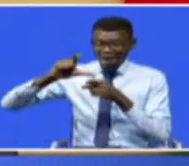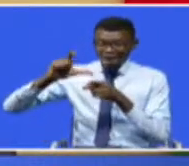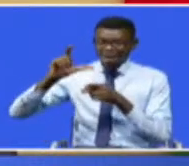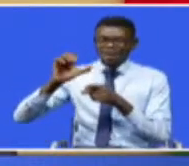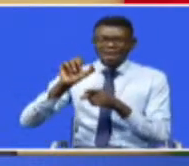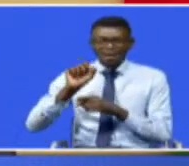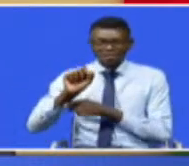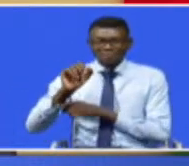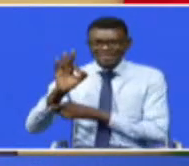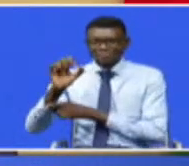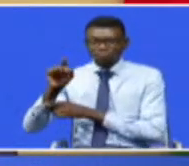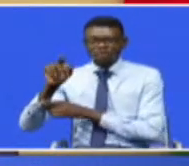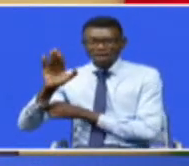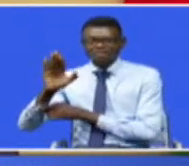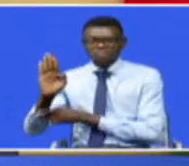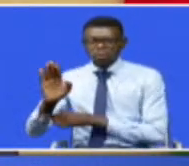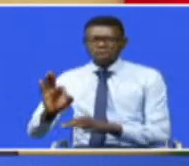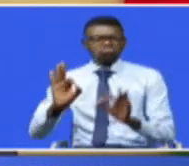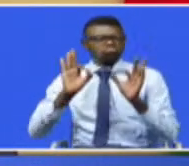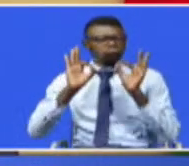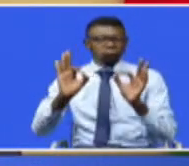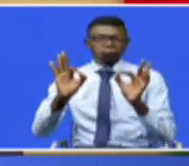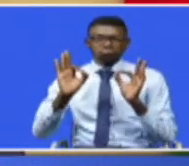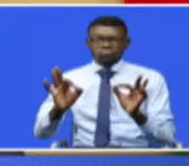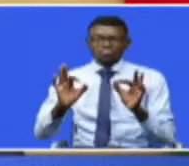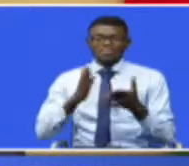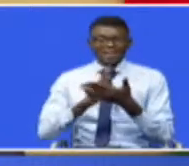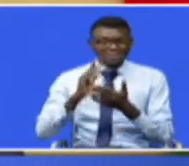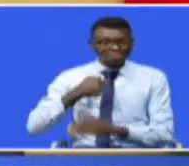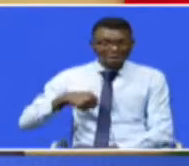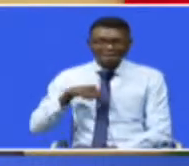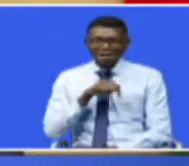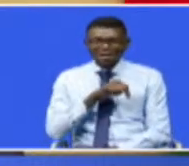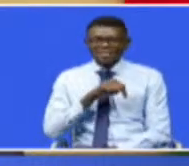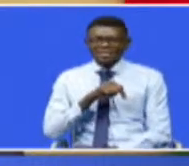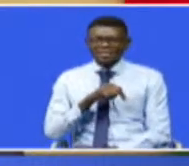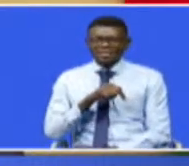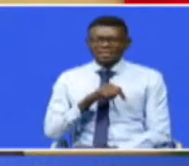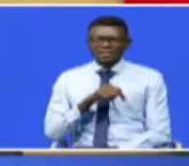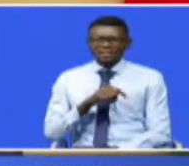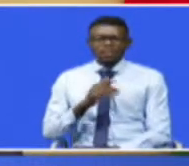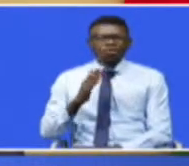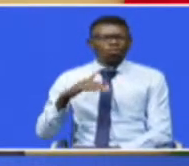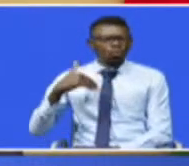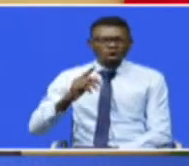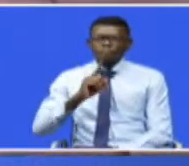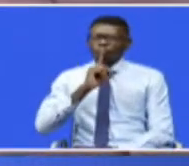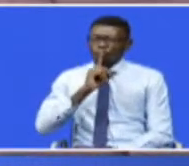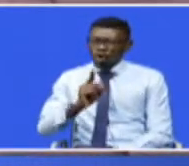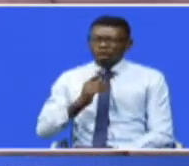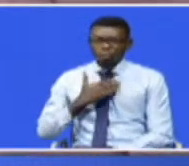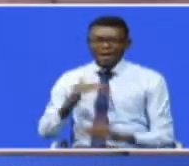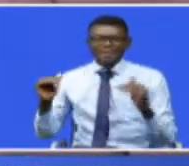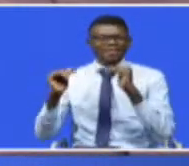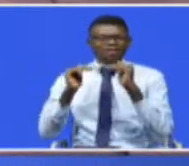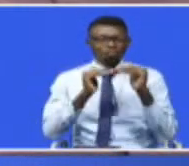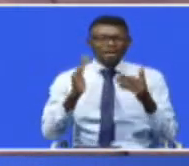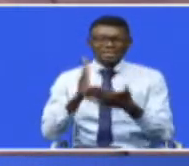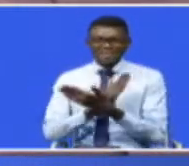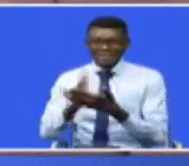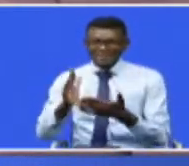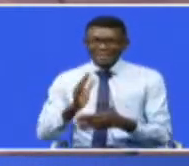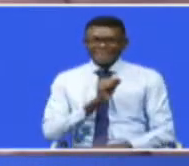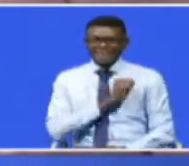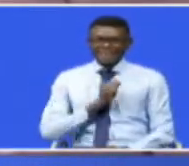53.5 billion is a welcome relief, especially for some of us who have demanded our rightful share. Senators were split